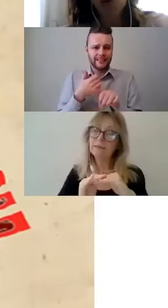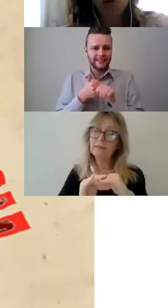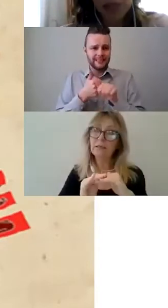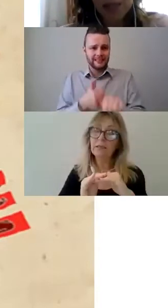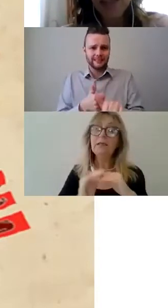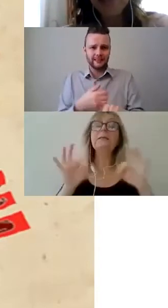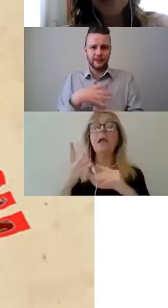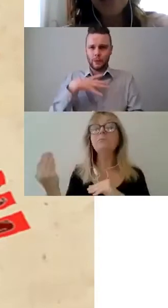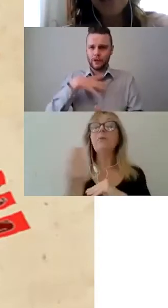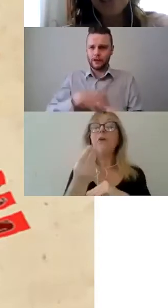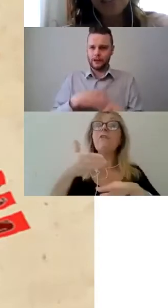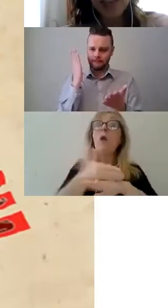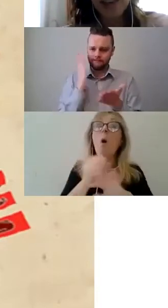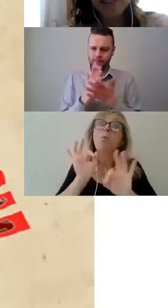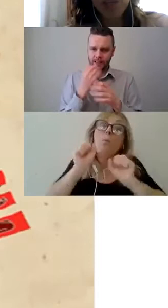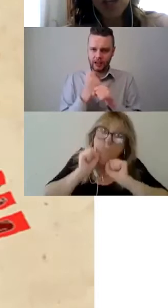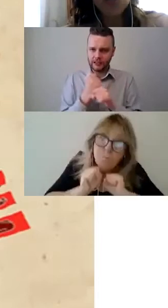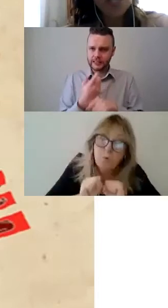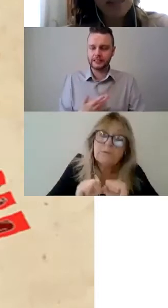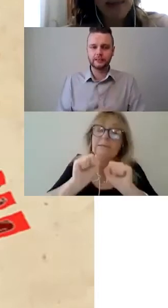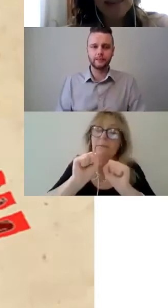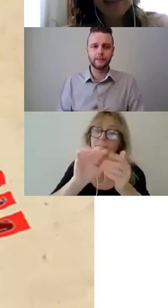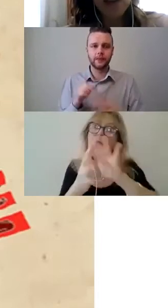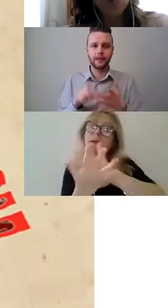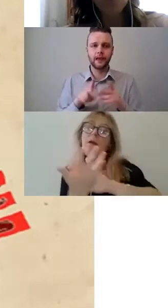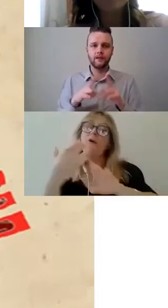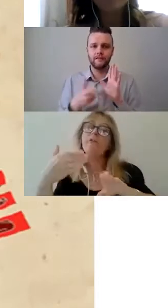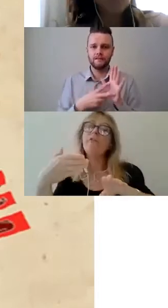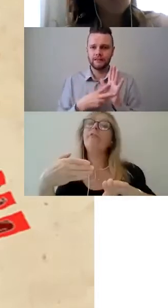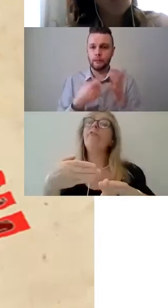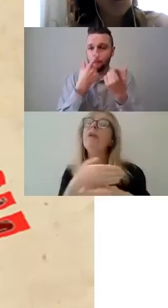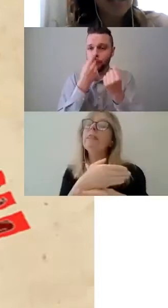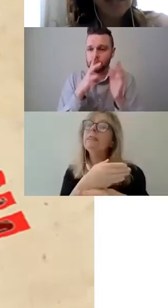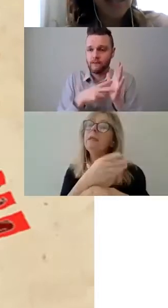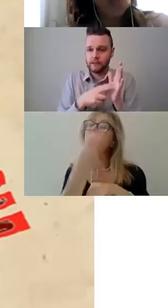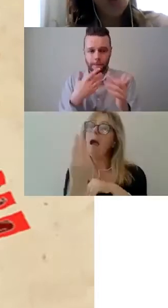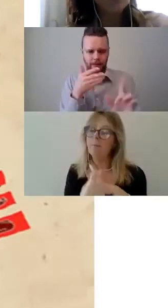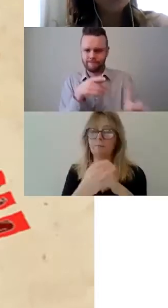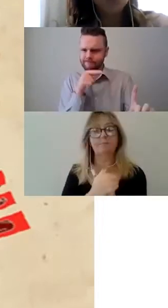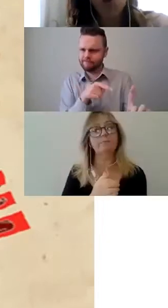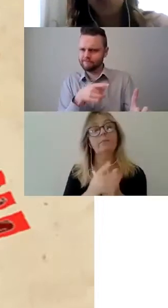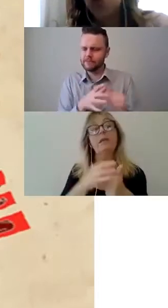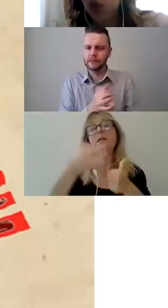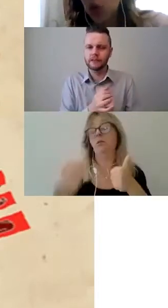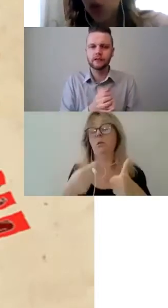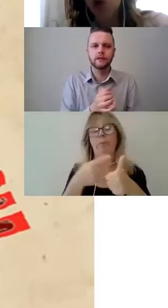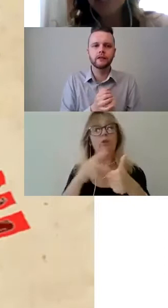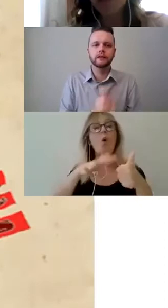to be guaranteed once a victim or potential victim is identified? For sure,